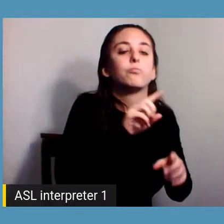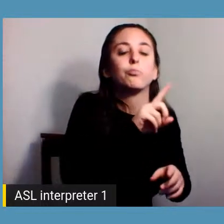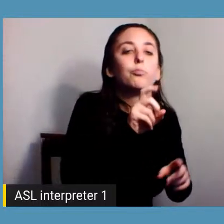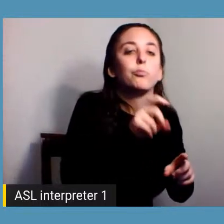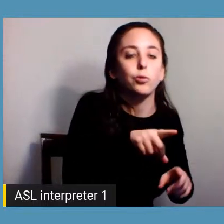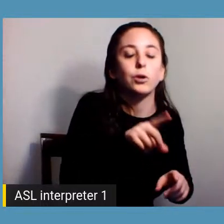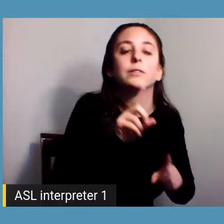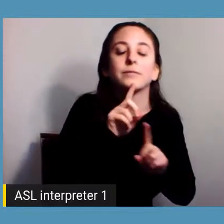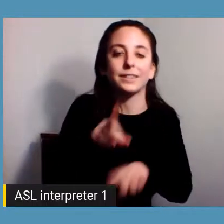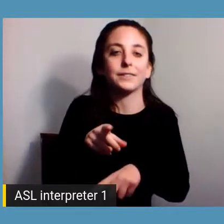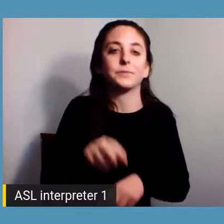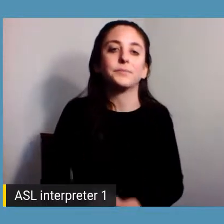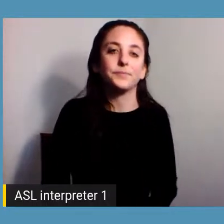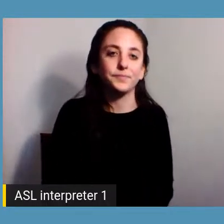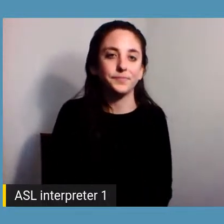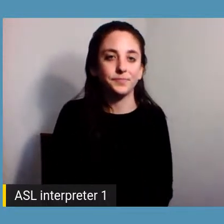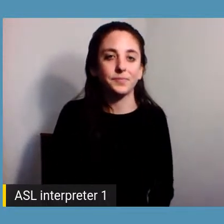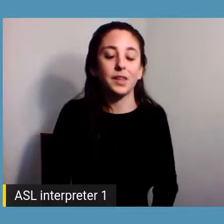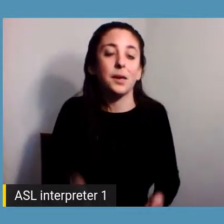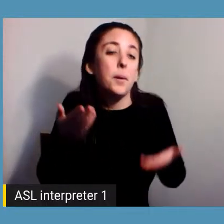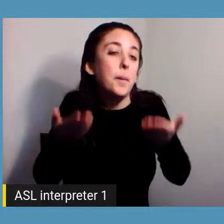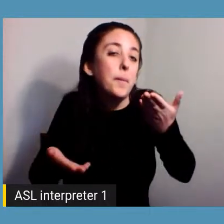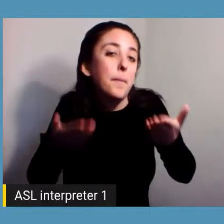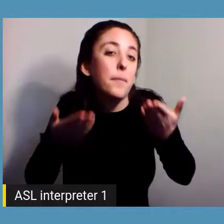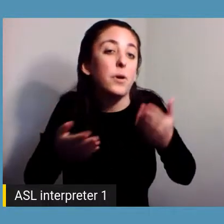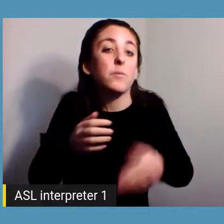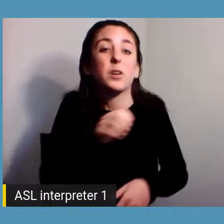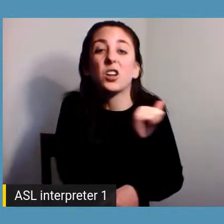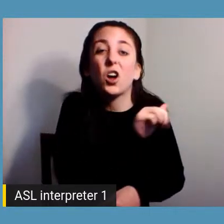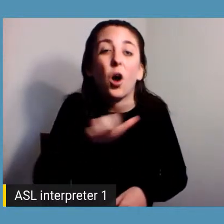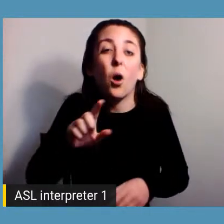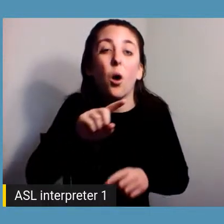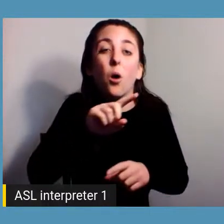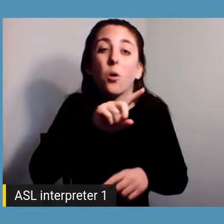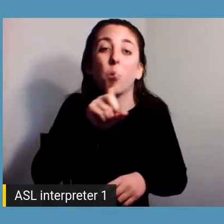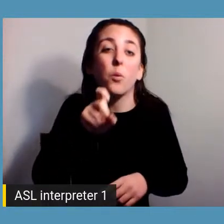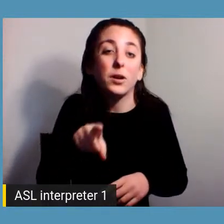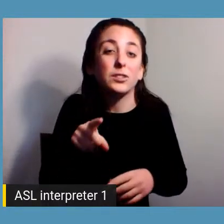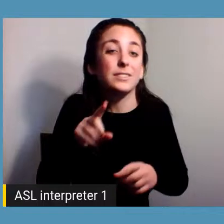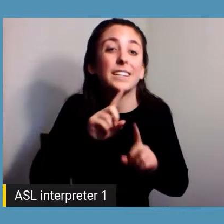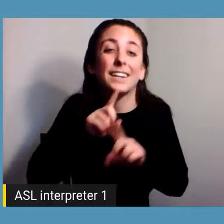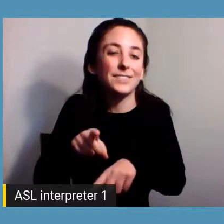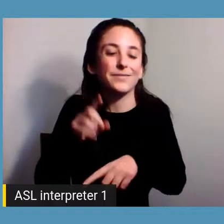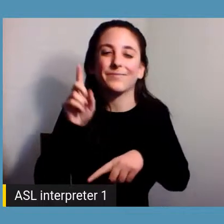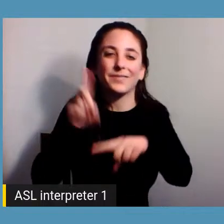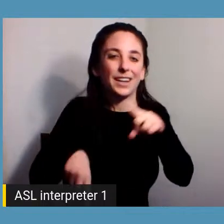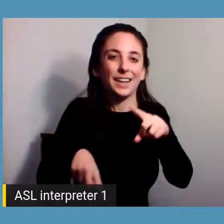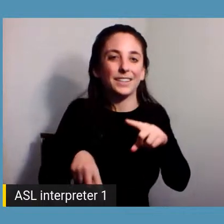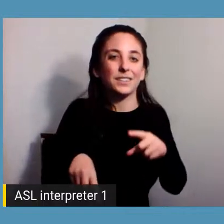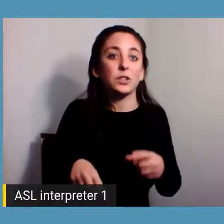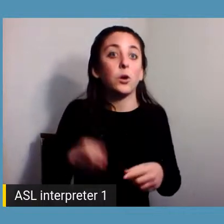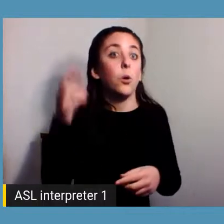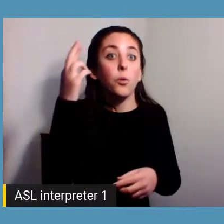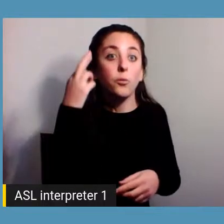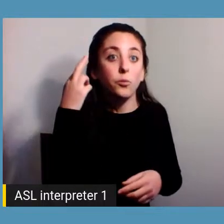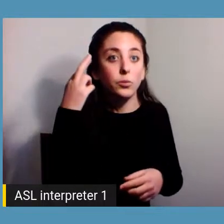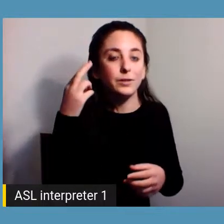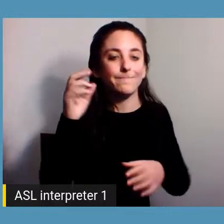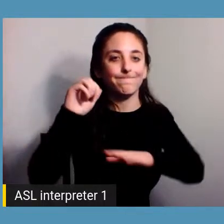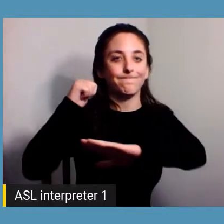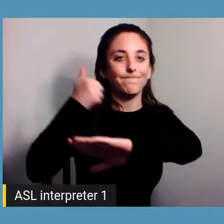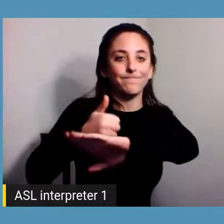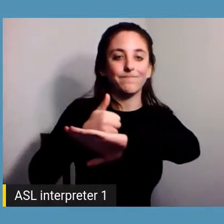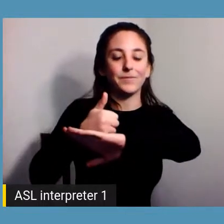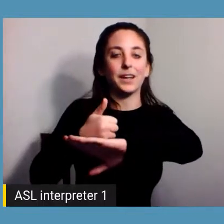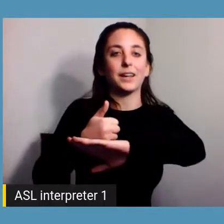time allows. However, we may not be able to address all questions during the live session, and so for this reason, we've set up an online community forum